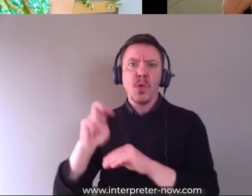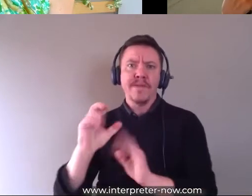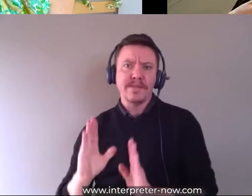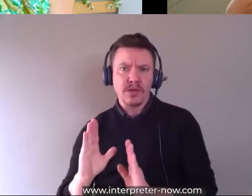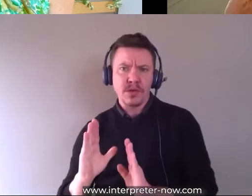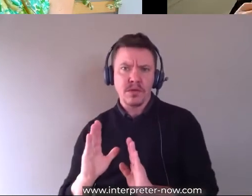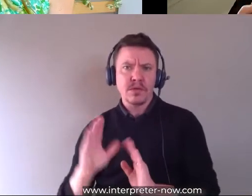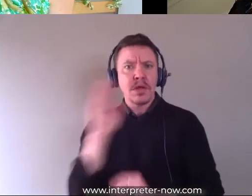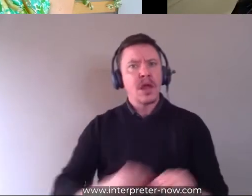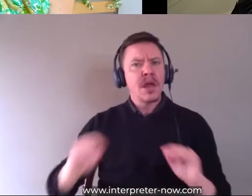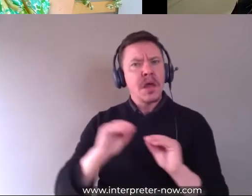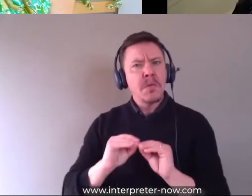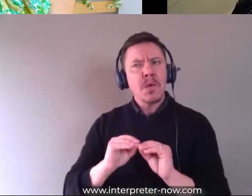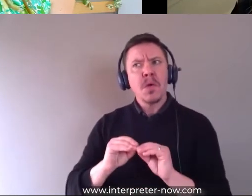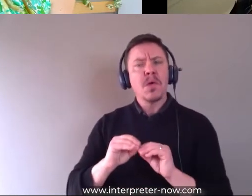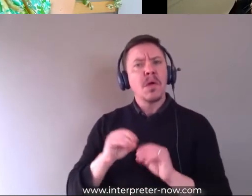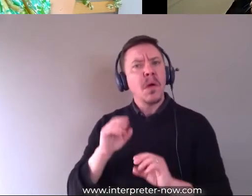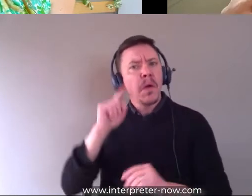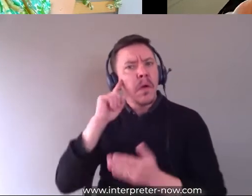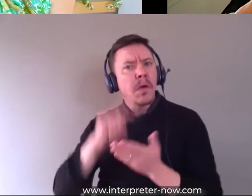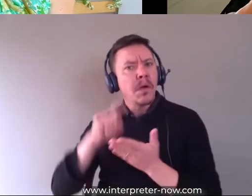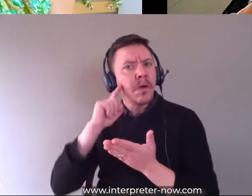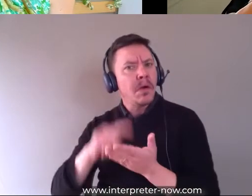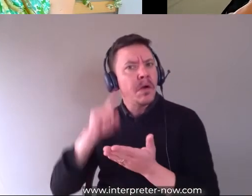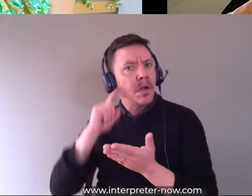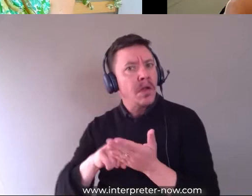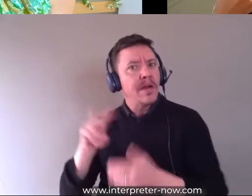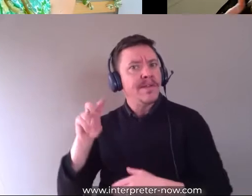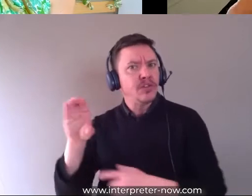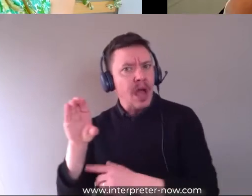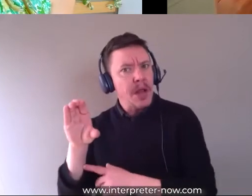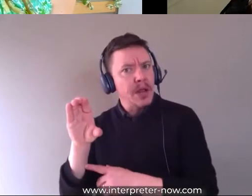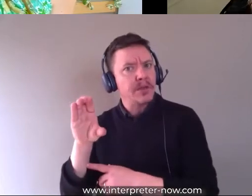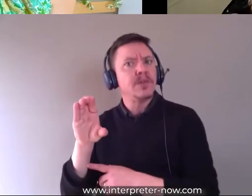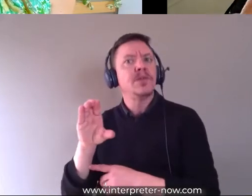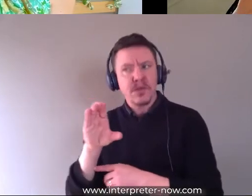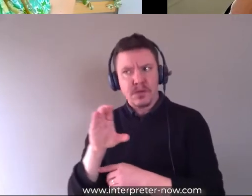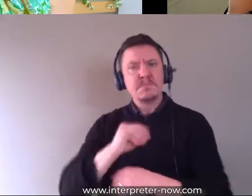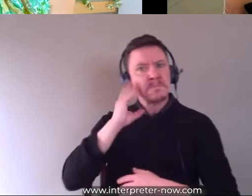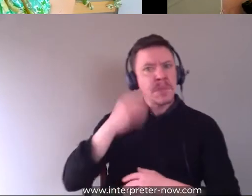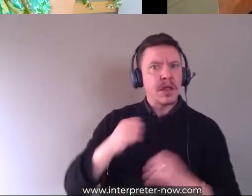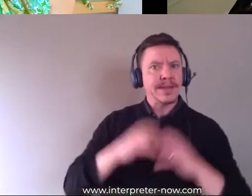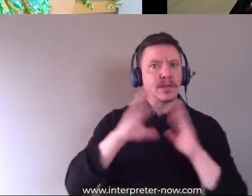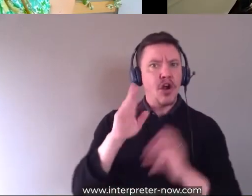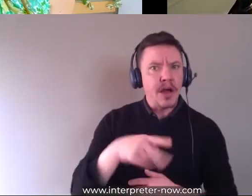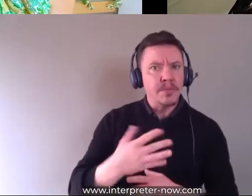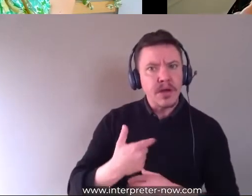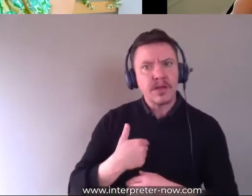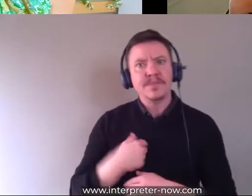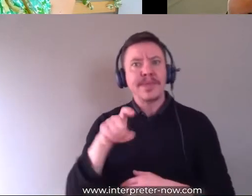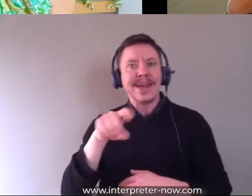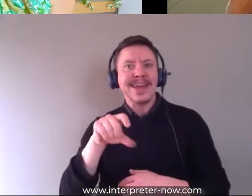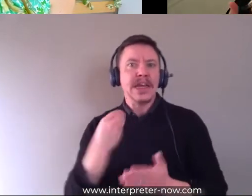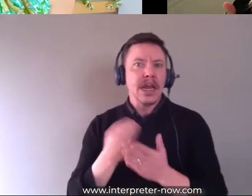more exposure I got to venture capitalist by being on the startup side, you know, needing capital, going through different fundraisers, sitting in board